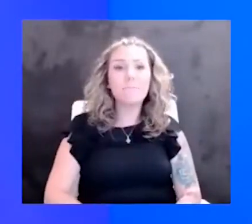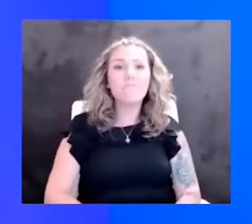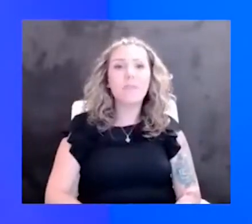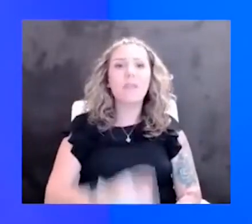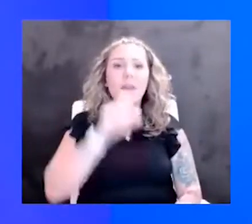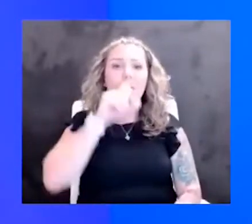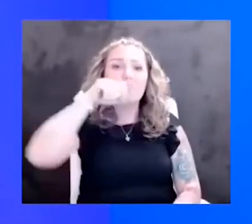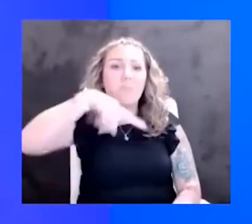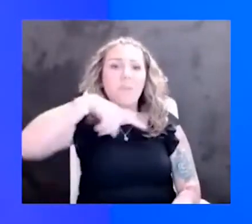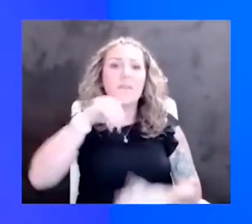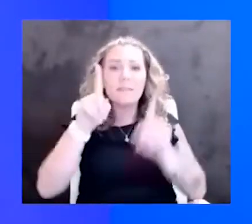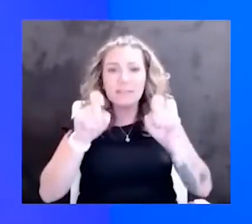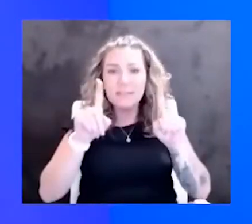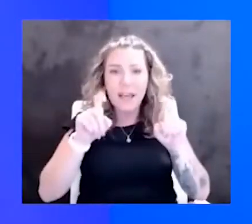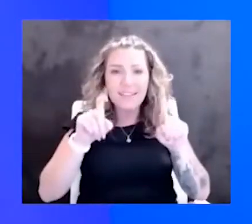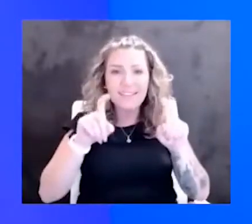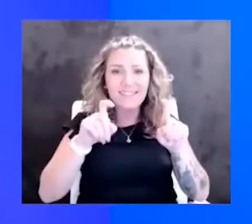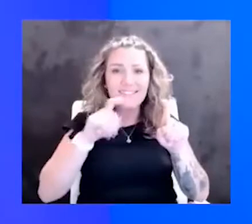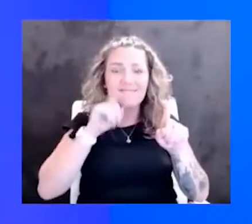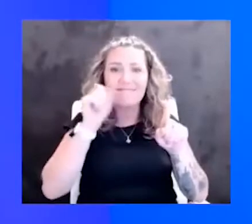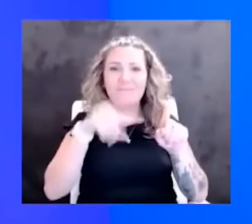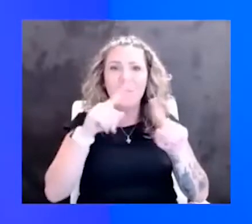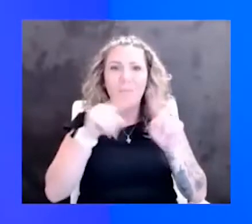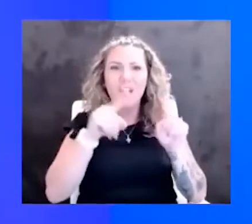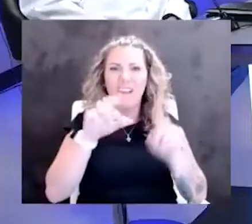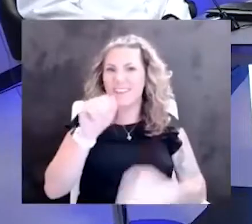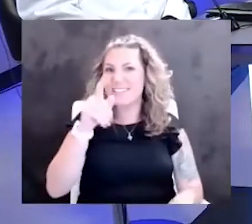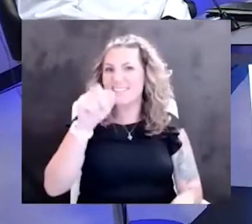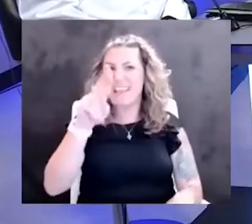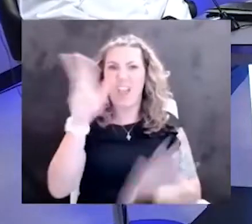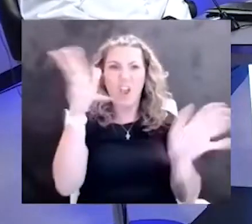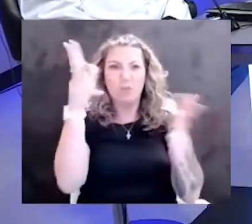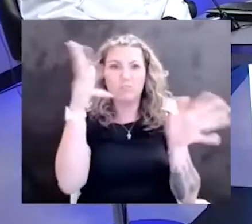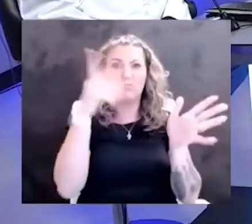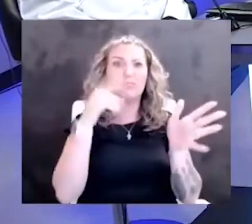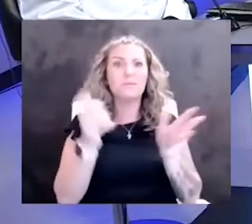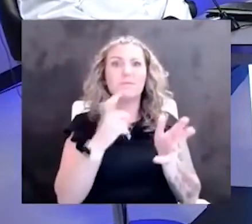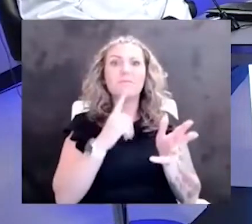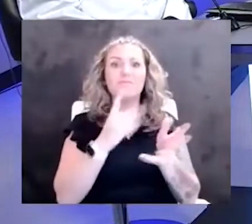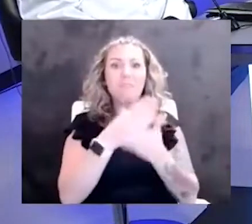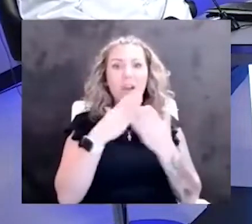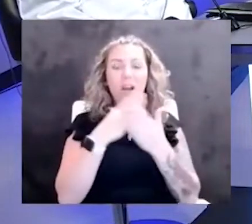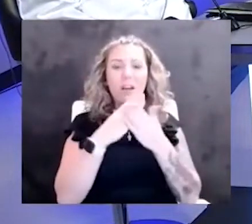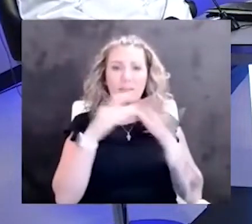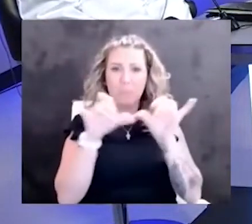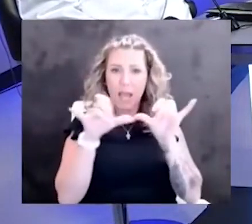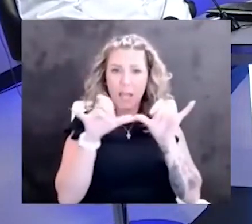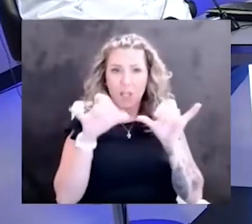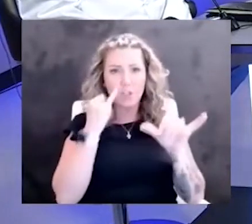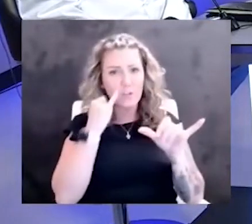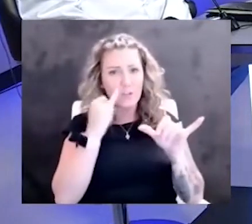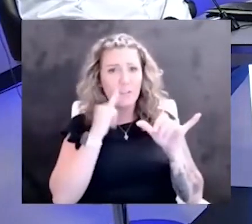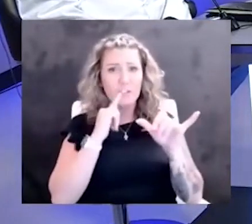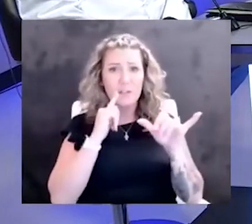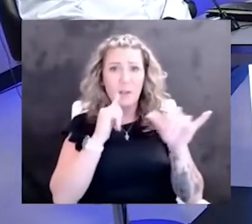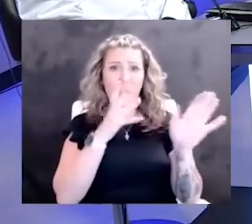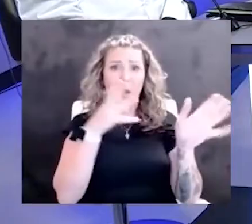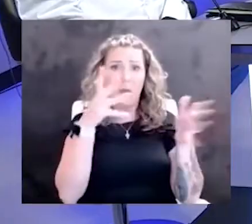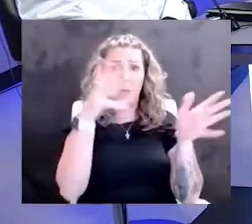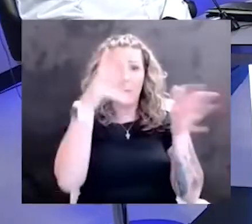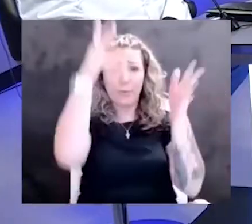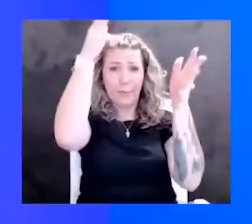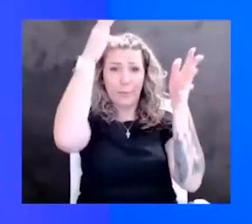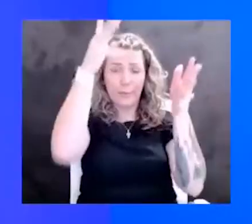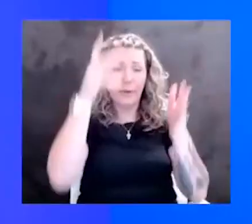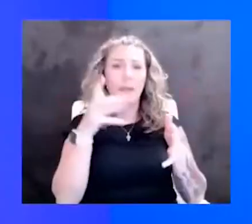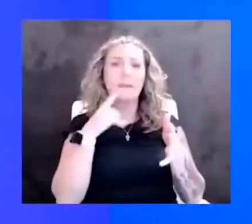except you don't have to even touch anybody. It's just air testing. And you just kind of measure the parts per million and see if it's going up. It's basically presence or absence of